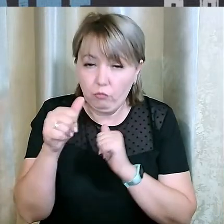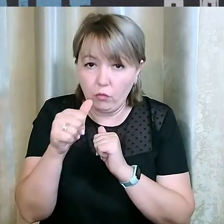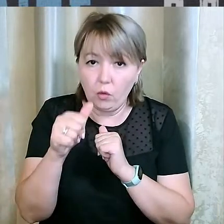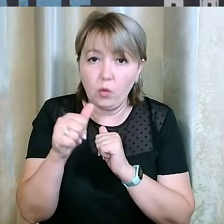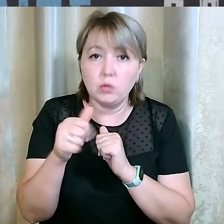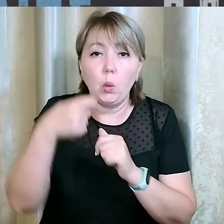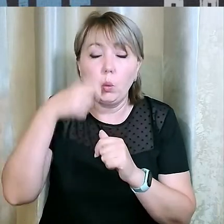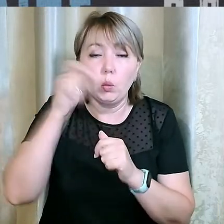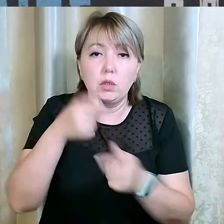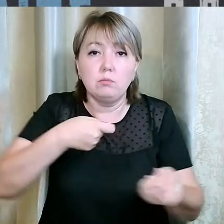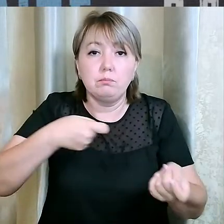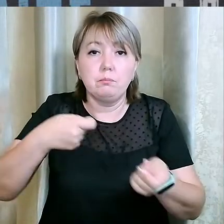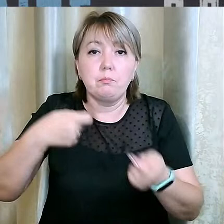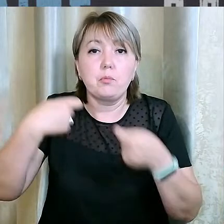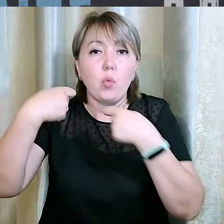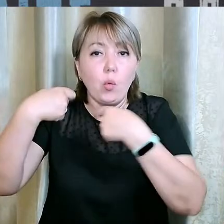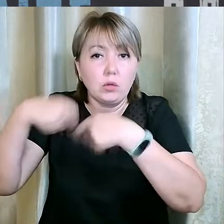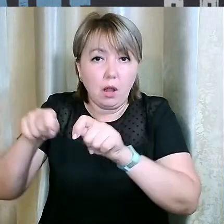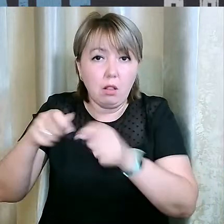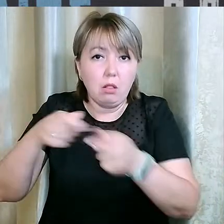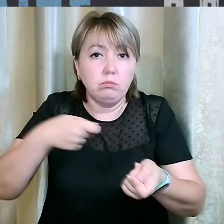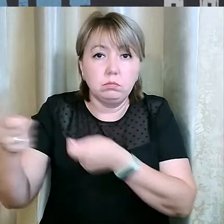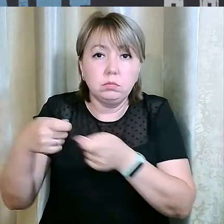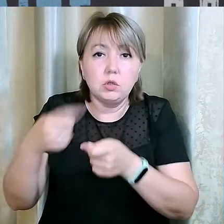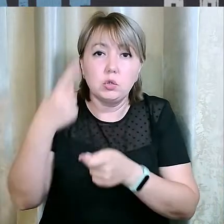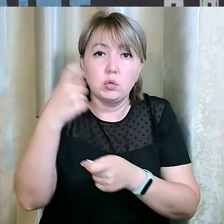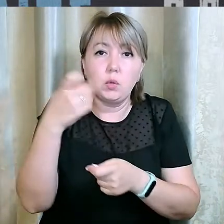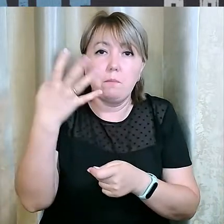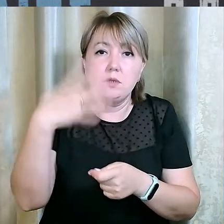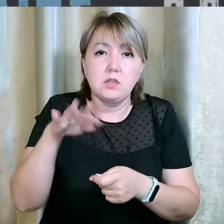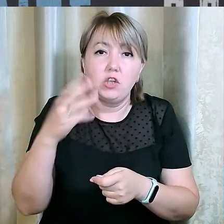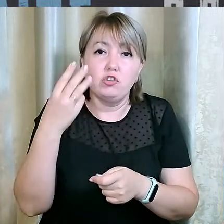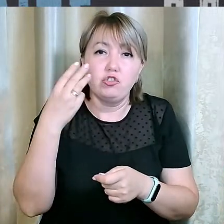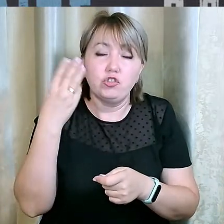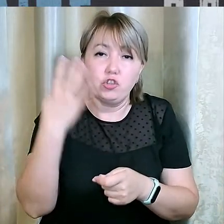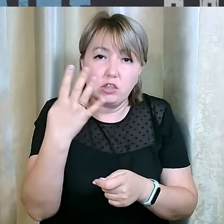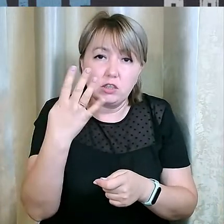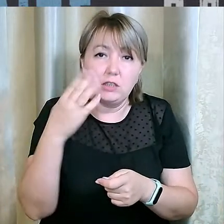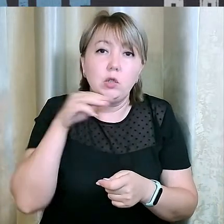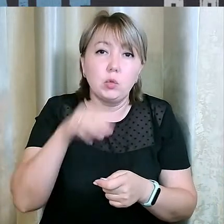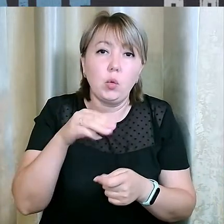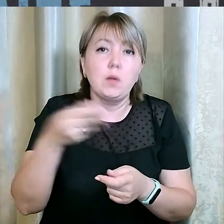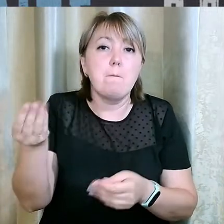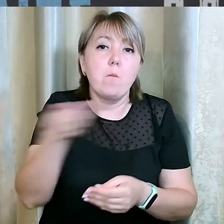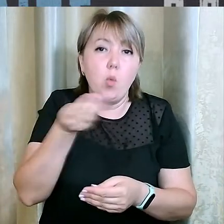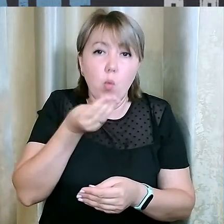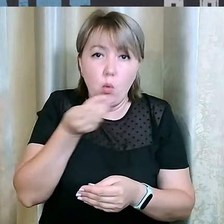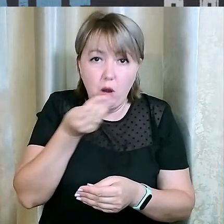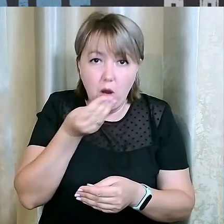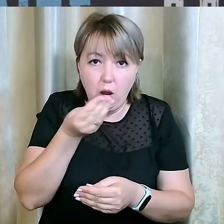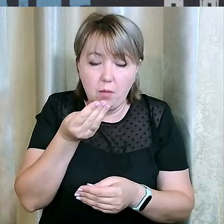corn and wheat, respectively. In addition, since the beginning of 2022-2023, Ukraine exported